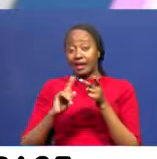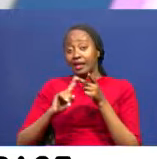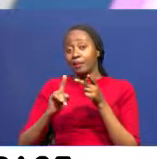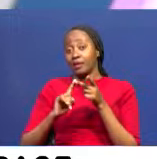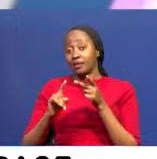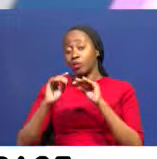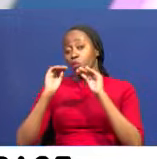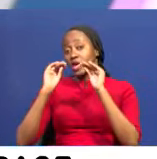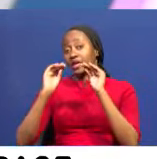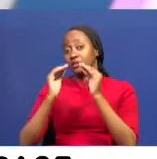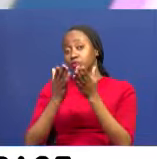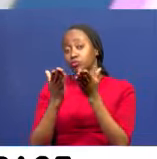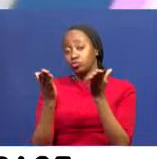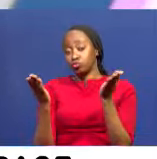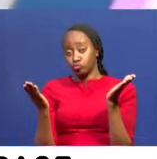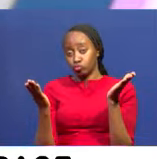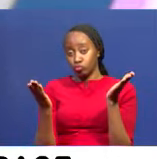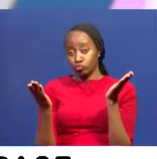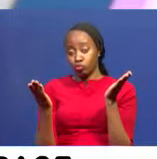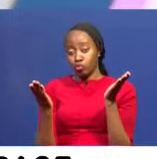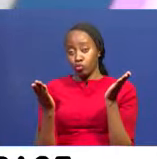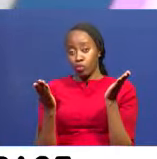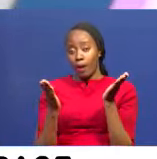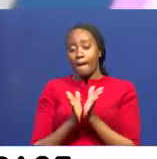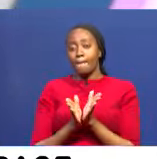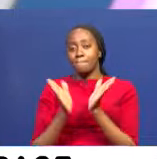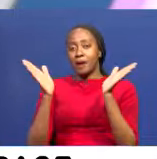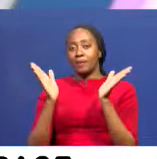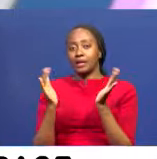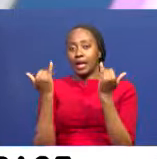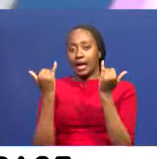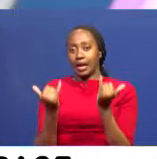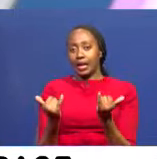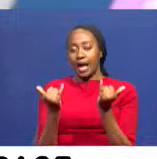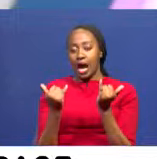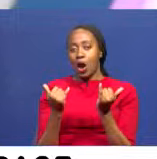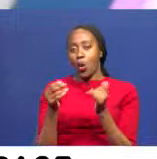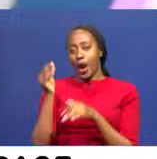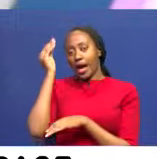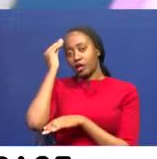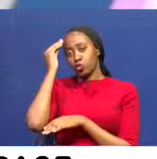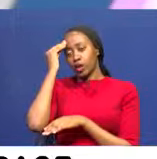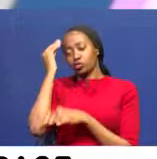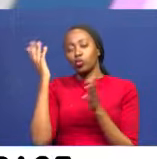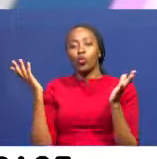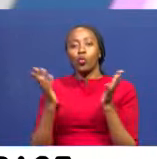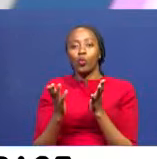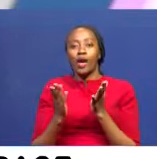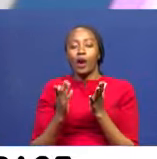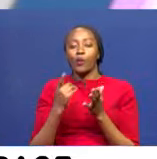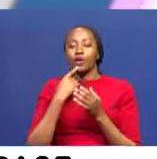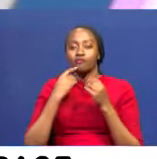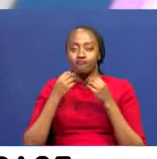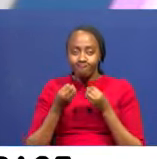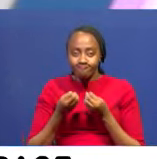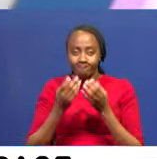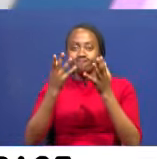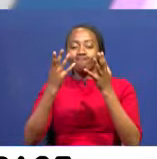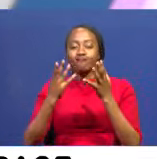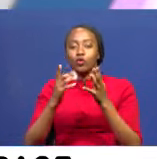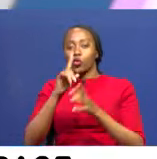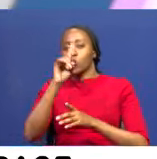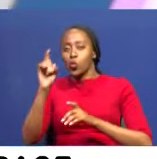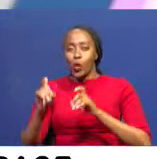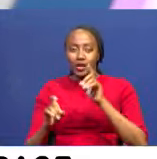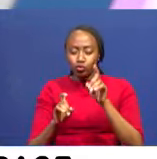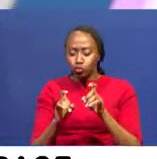education in terms of the public. Like now, this is now the education component where we are telling the public, question a little